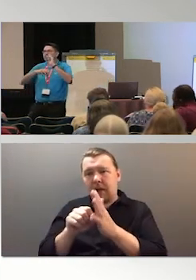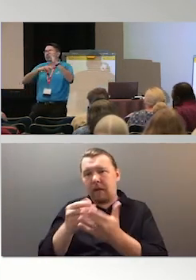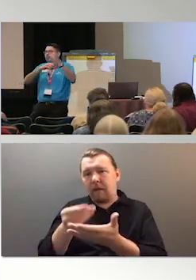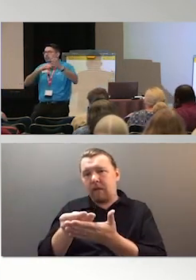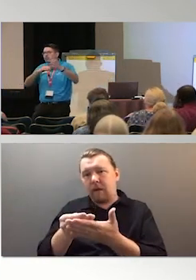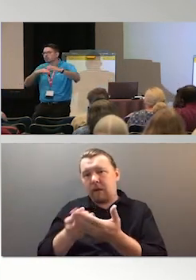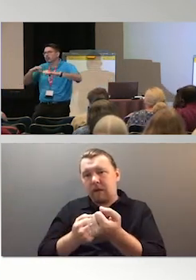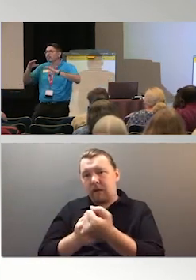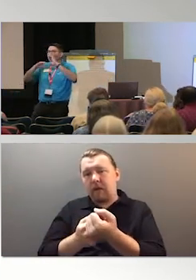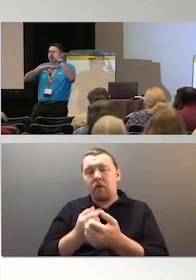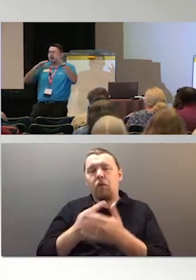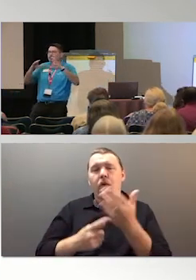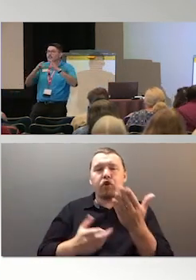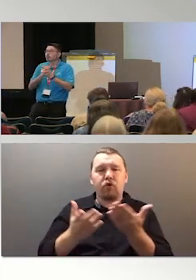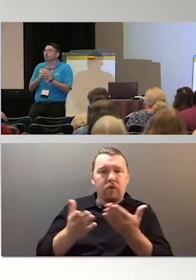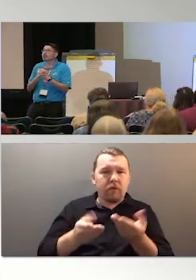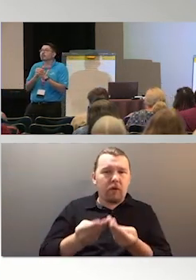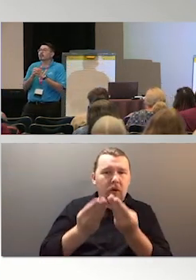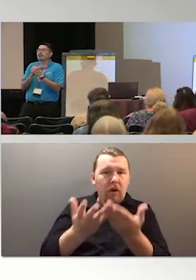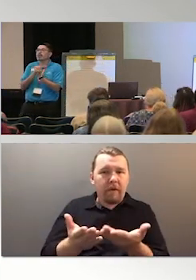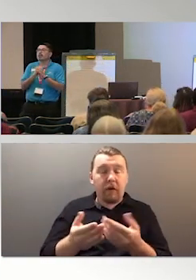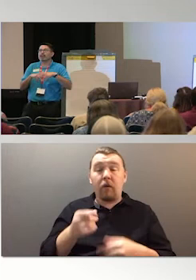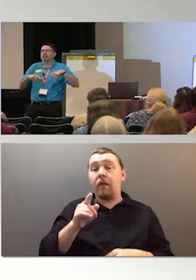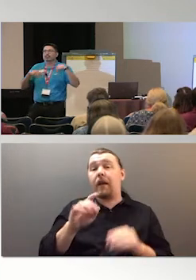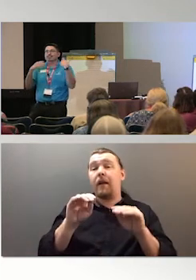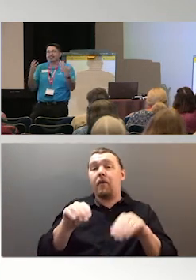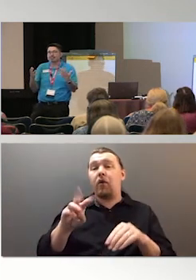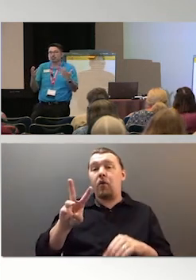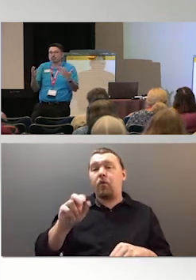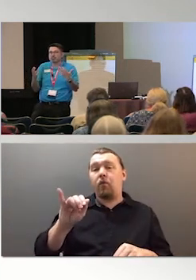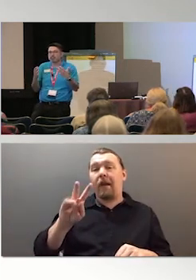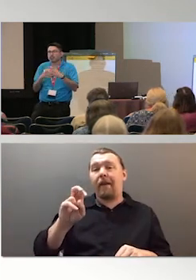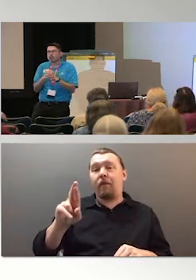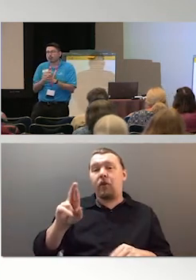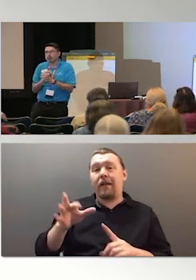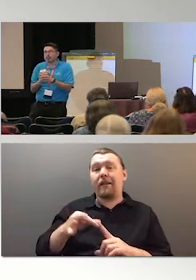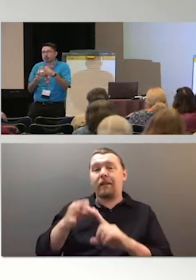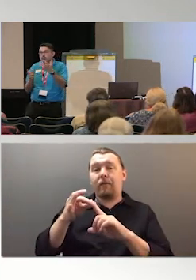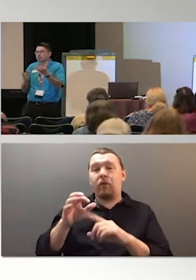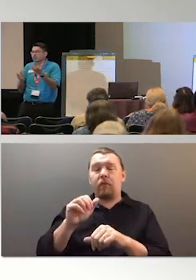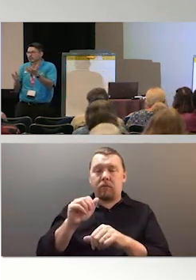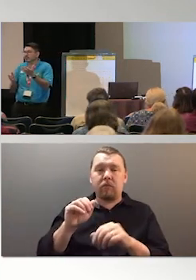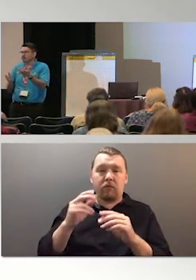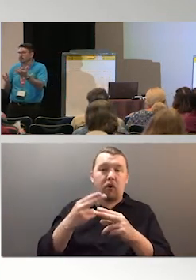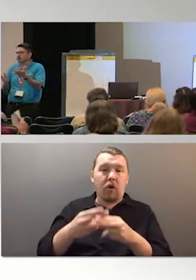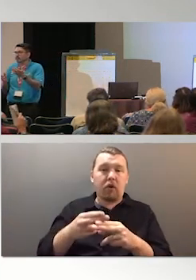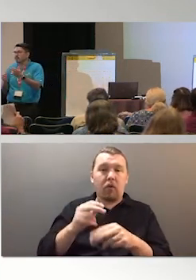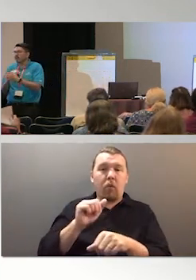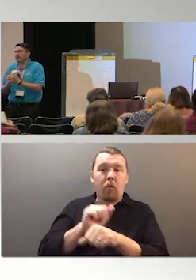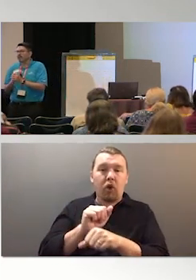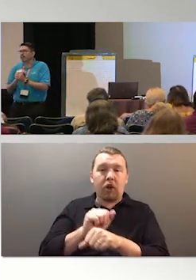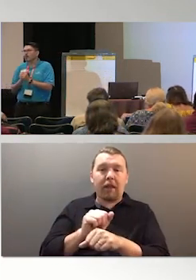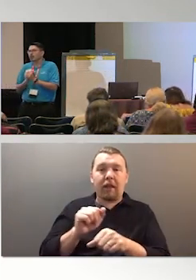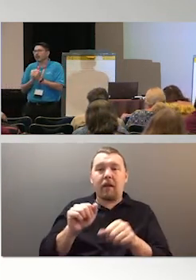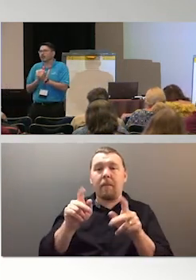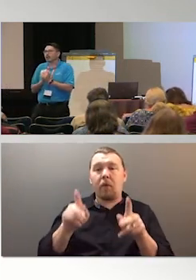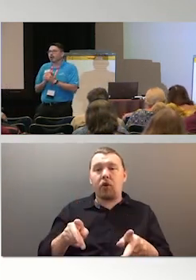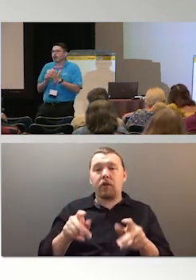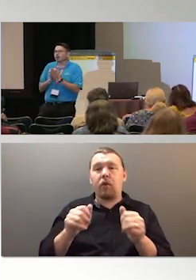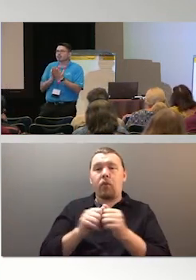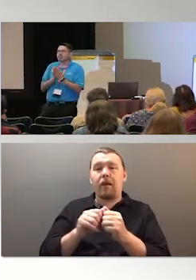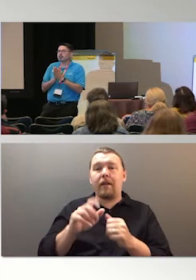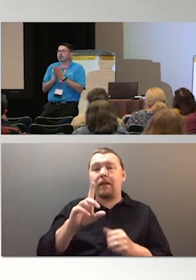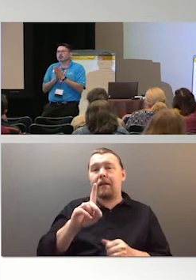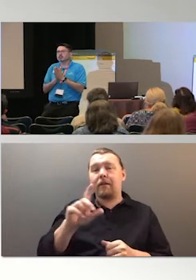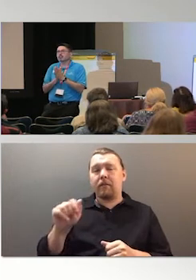what services you're going to offer, all the things. Well, they put a waiver exception called Working Persons with Disabilities to say, okay,